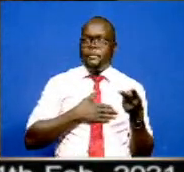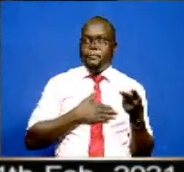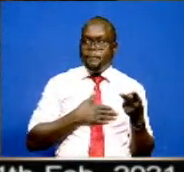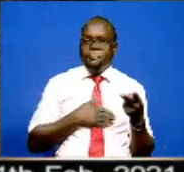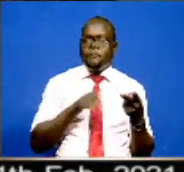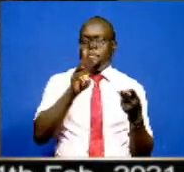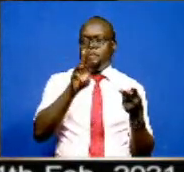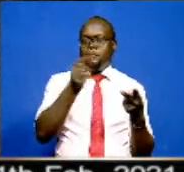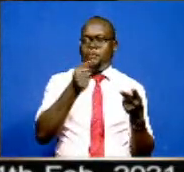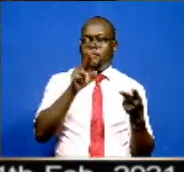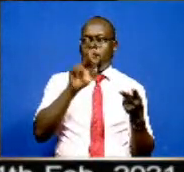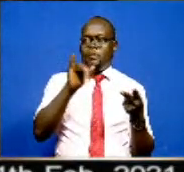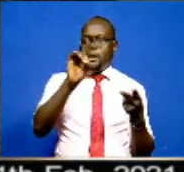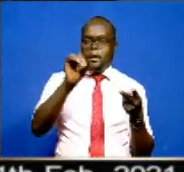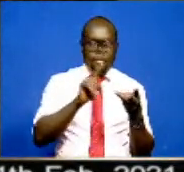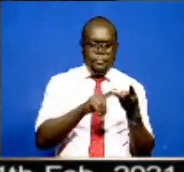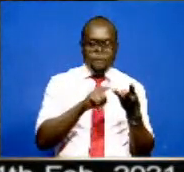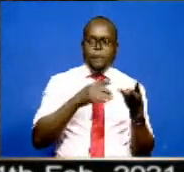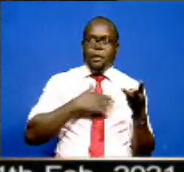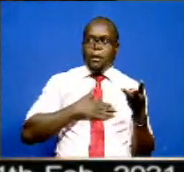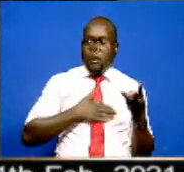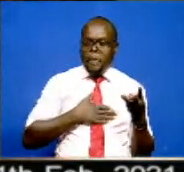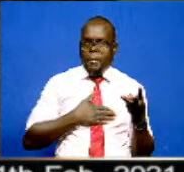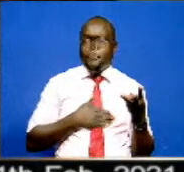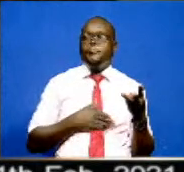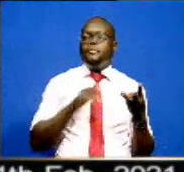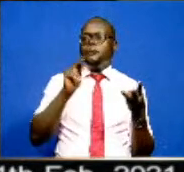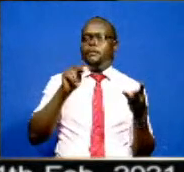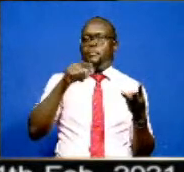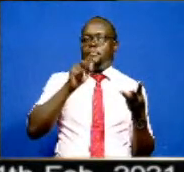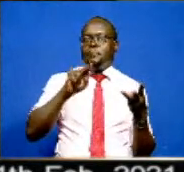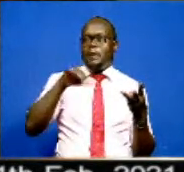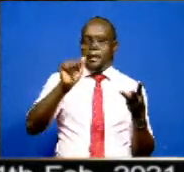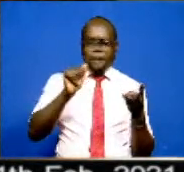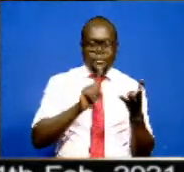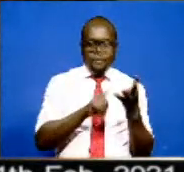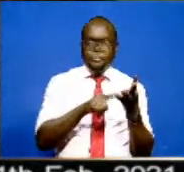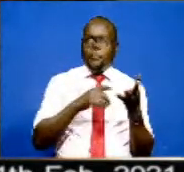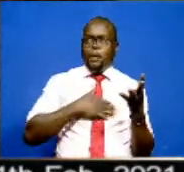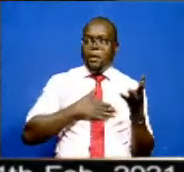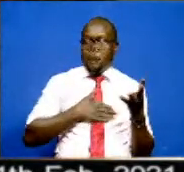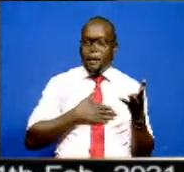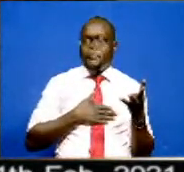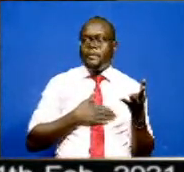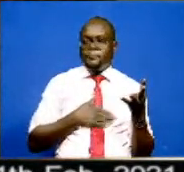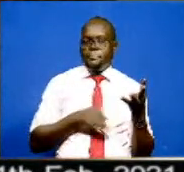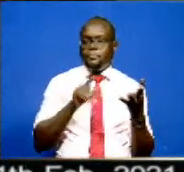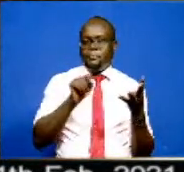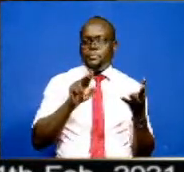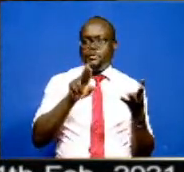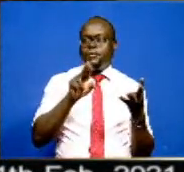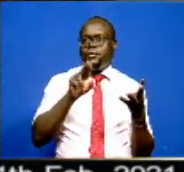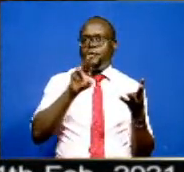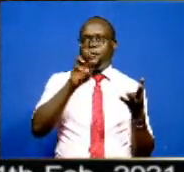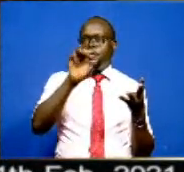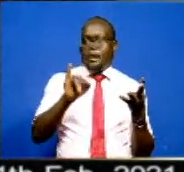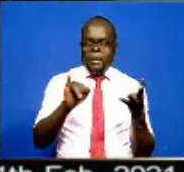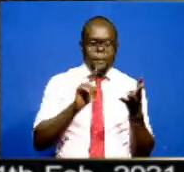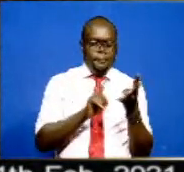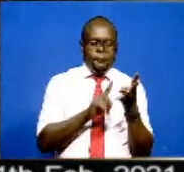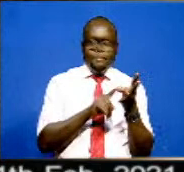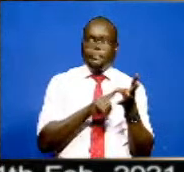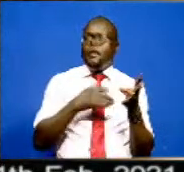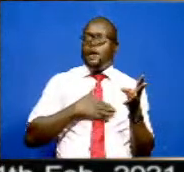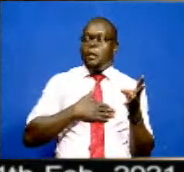Wario MP, the Honorable Francis Chachuganya MP, the Honorable Vincent Kipkurui Tuwei MP, the Honorable